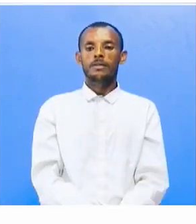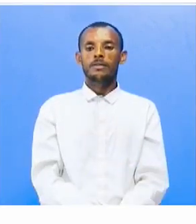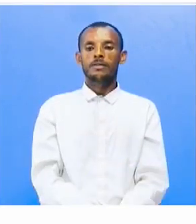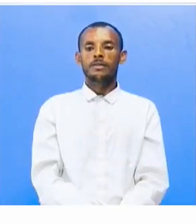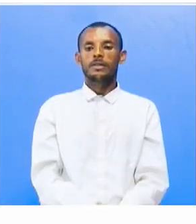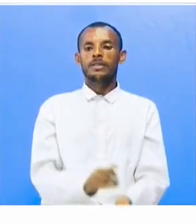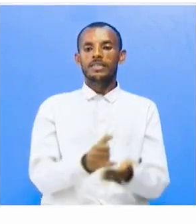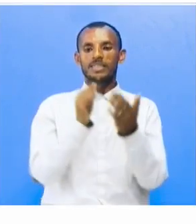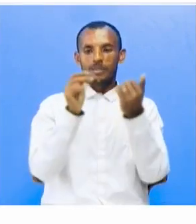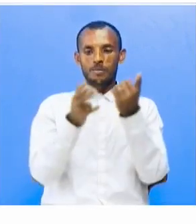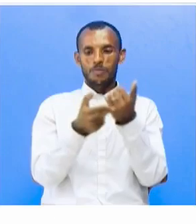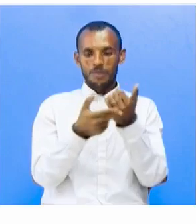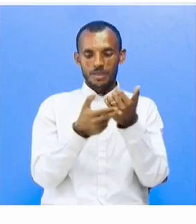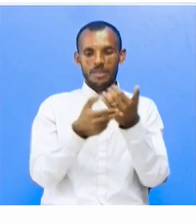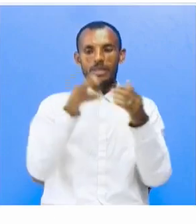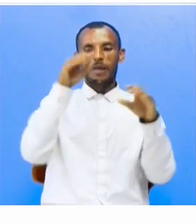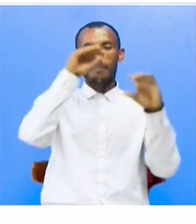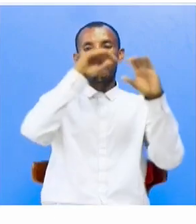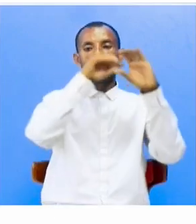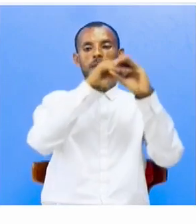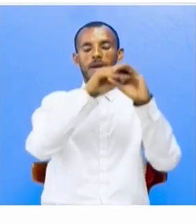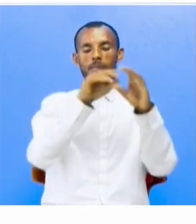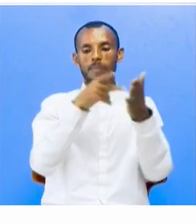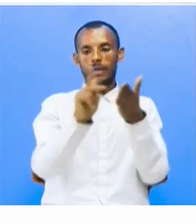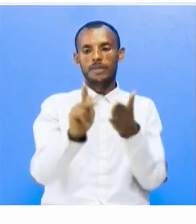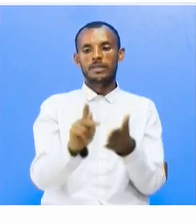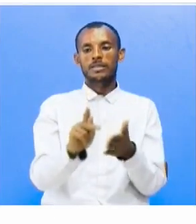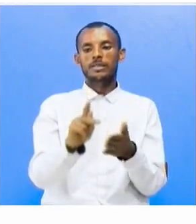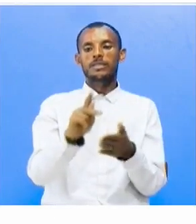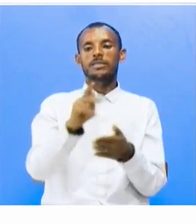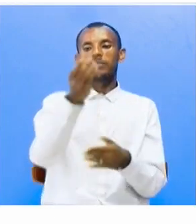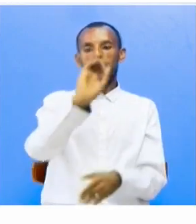It's deposited in a bank. The bank pays the interest rate. It is